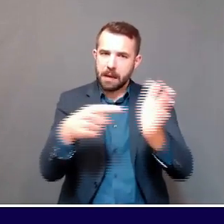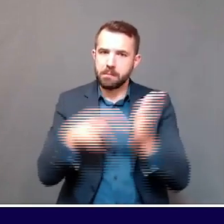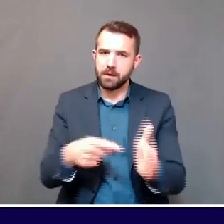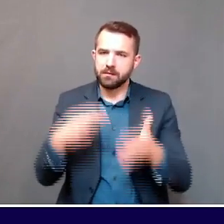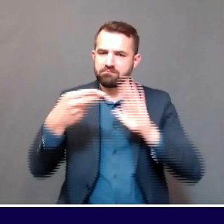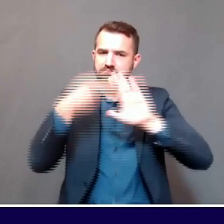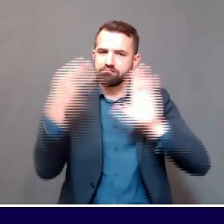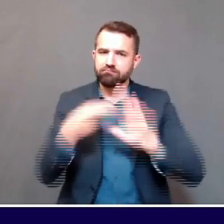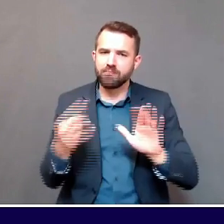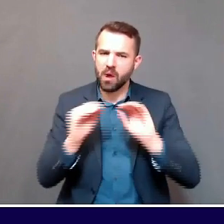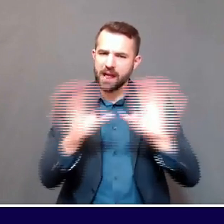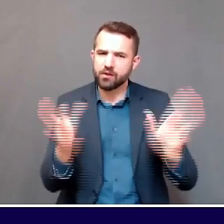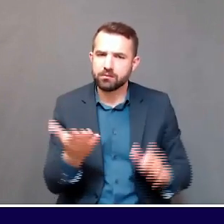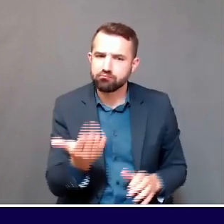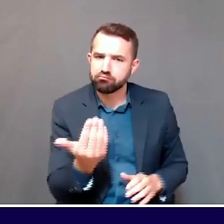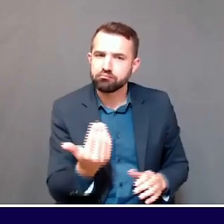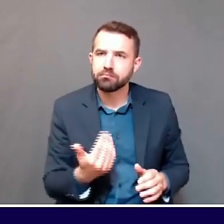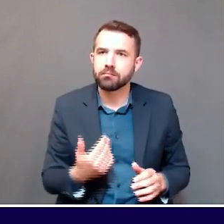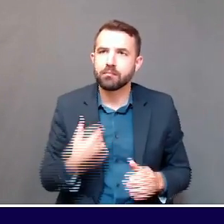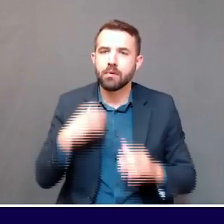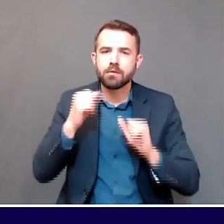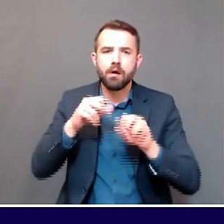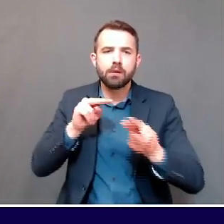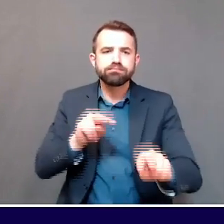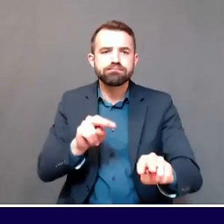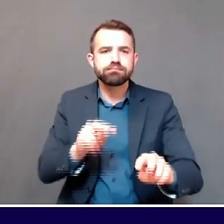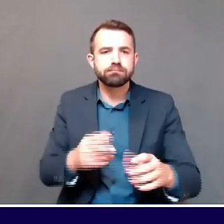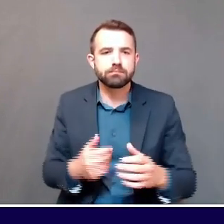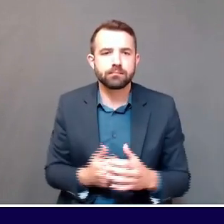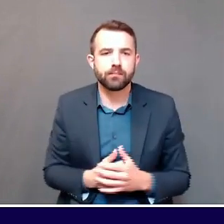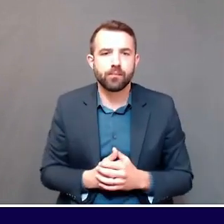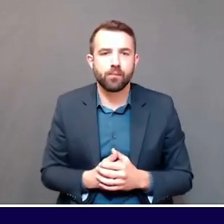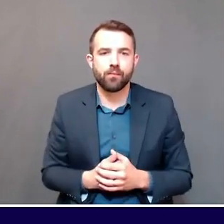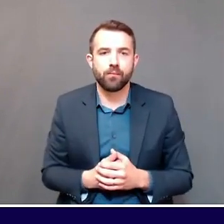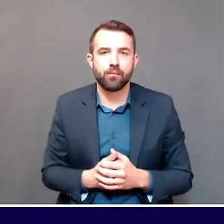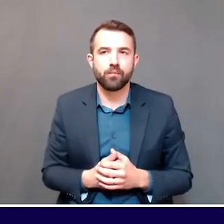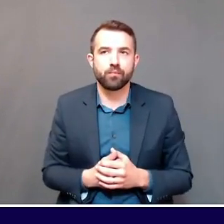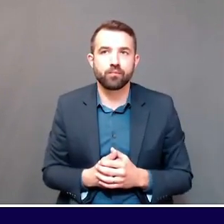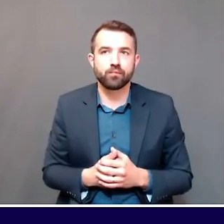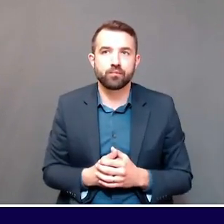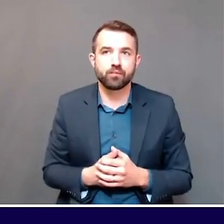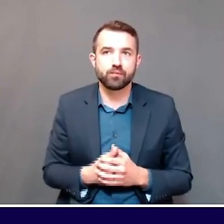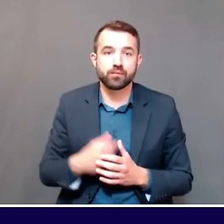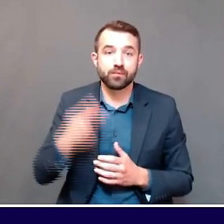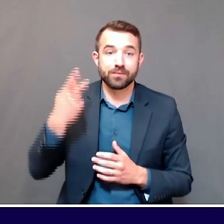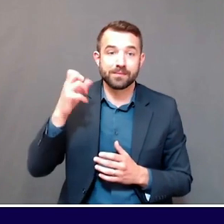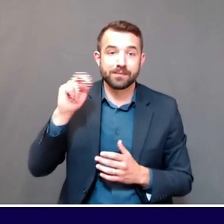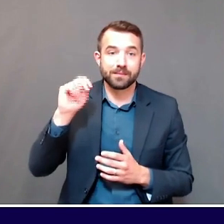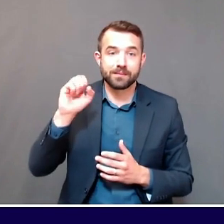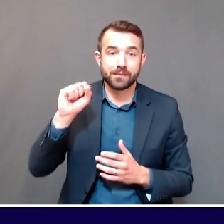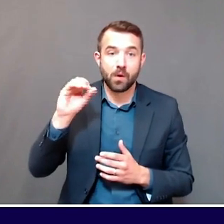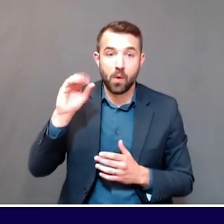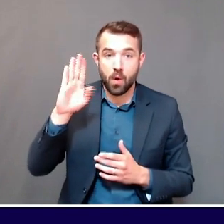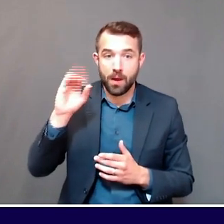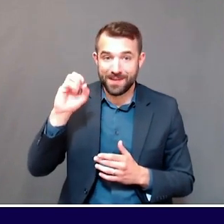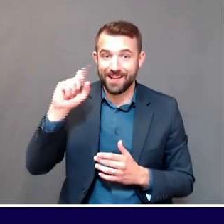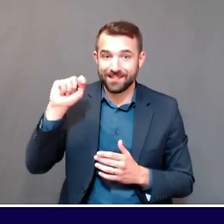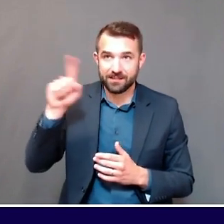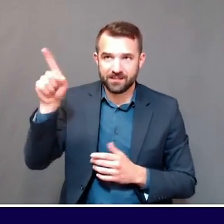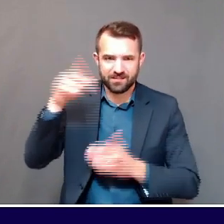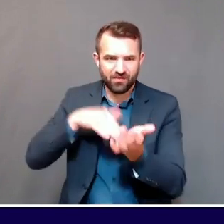for parents to be able to, because like I said before, it was hard for these doctors to diagnose it at first. So what should parents be looking